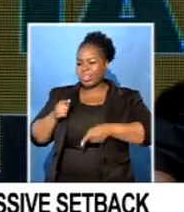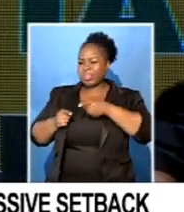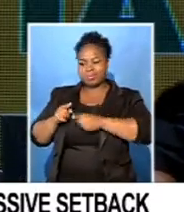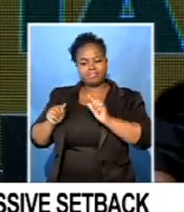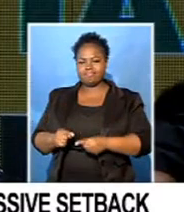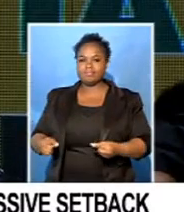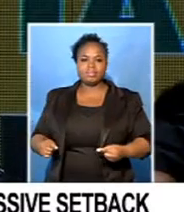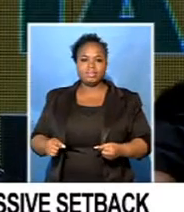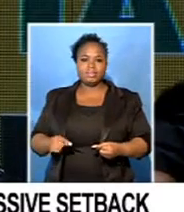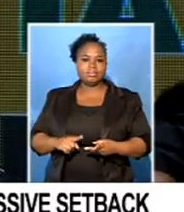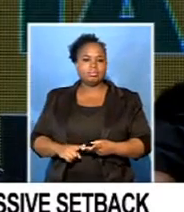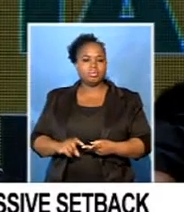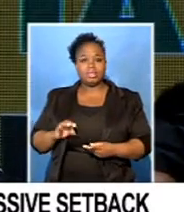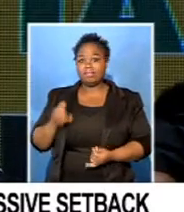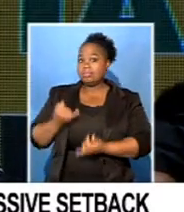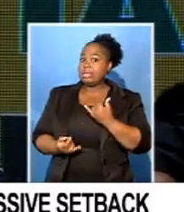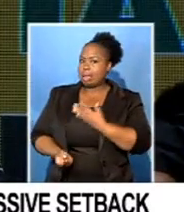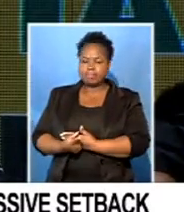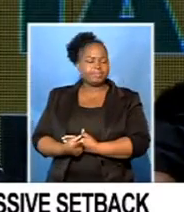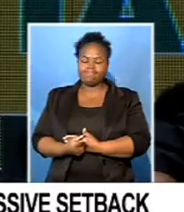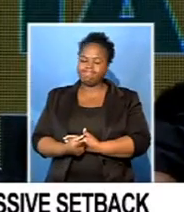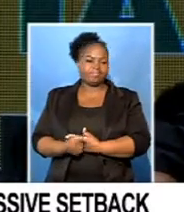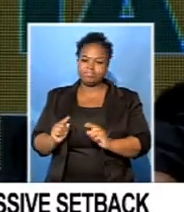them when they make mistakes.